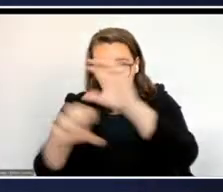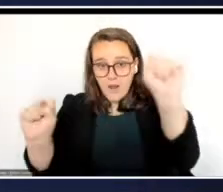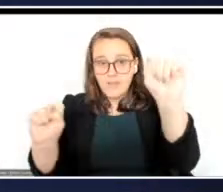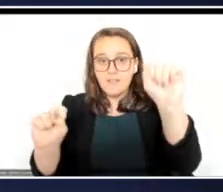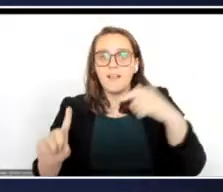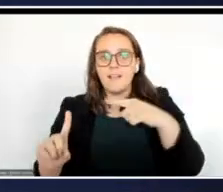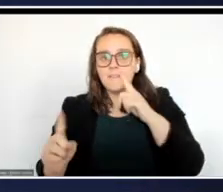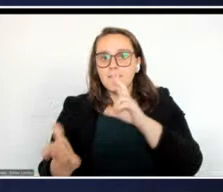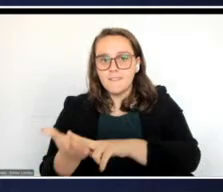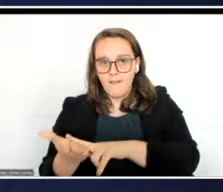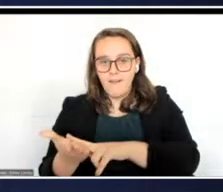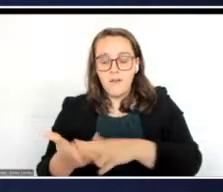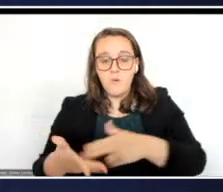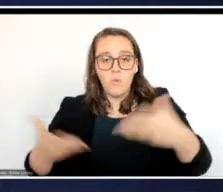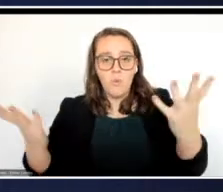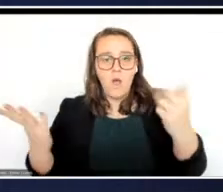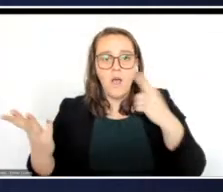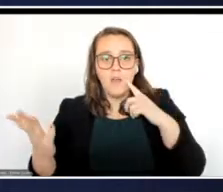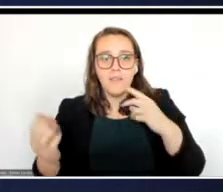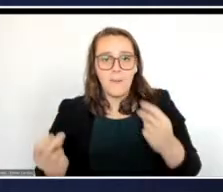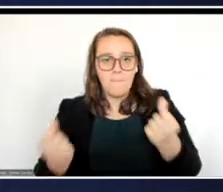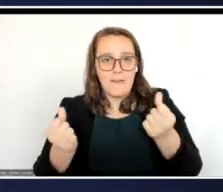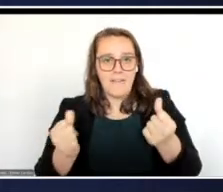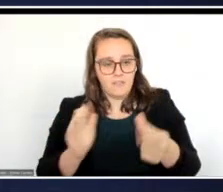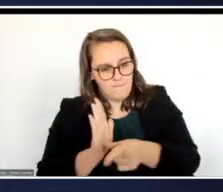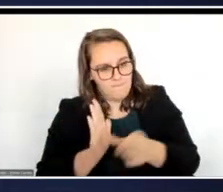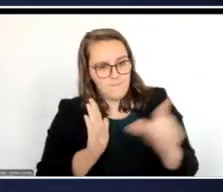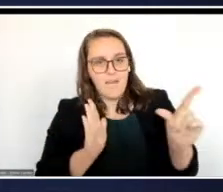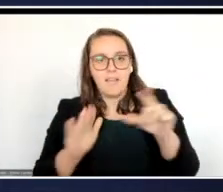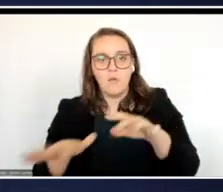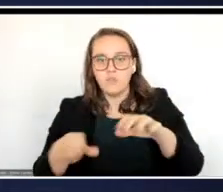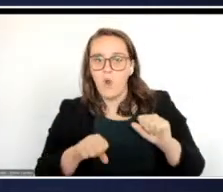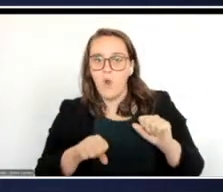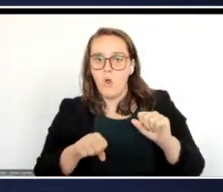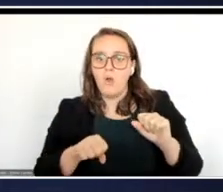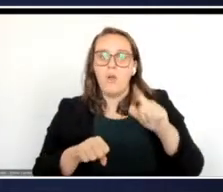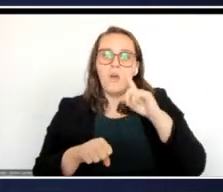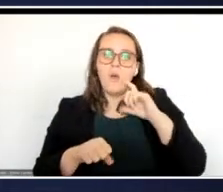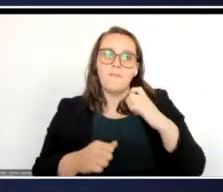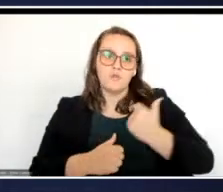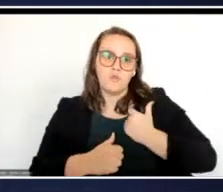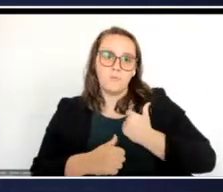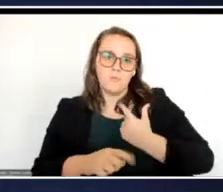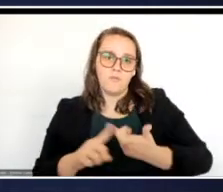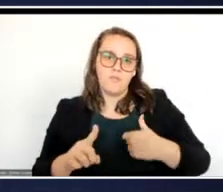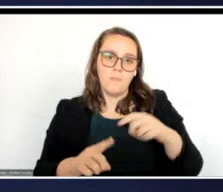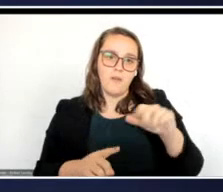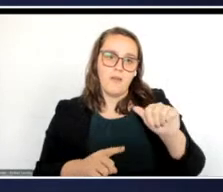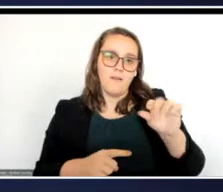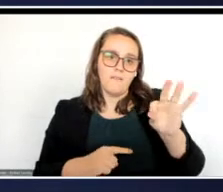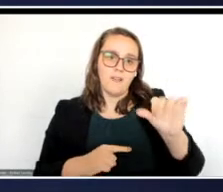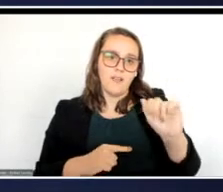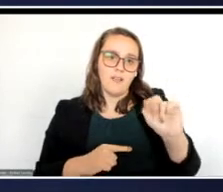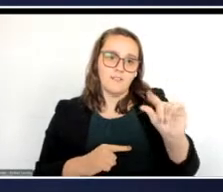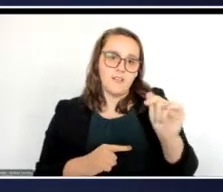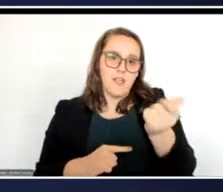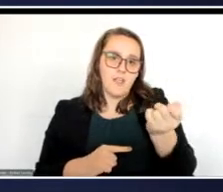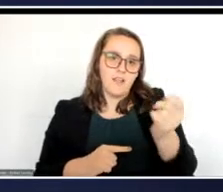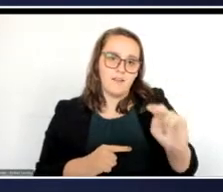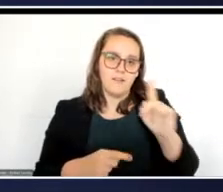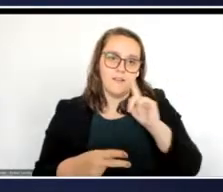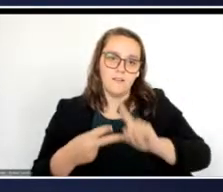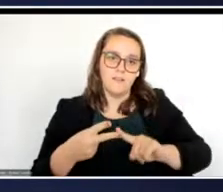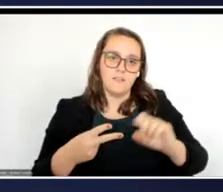immediate withdrawal of troops from Somalia and Afghanistan, all to be complete before the Biden inauguration